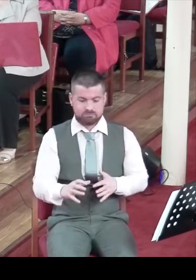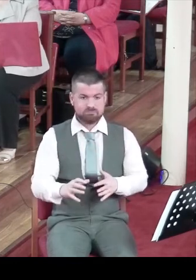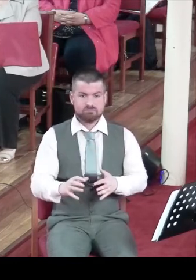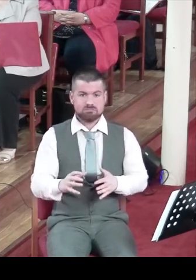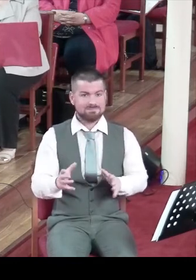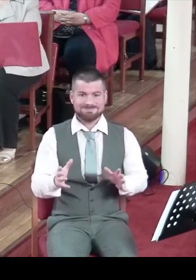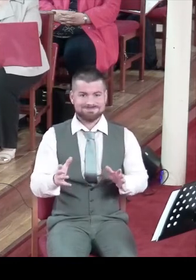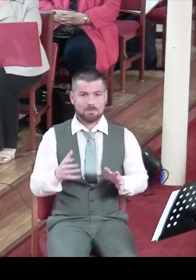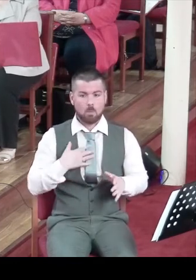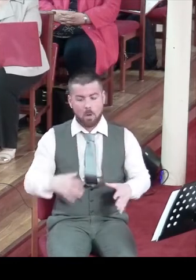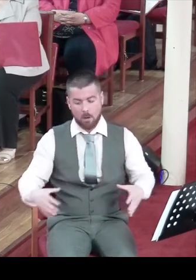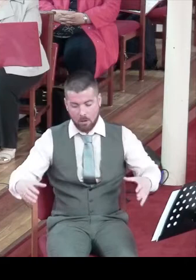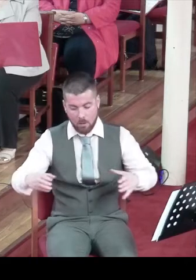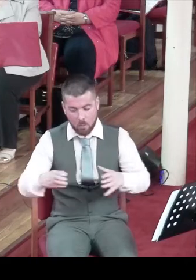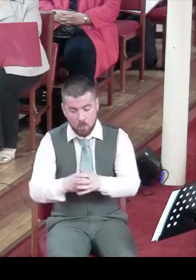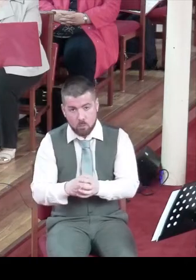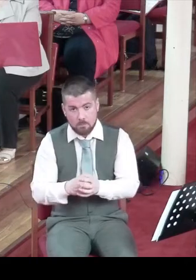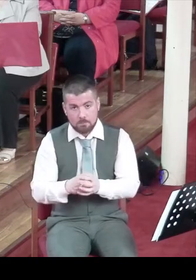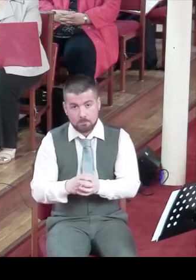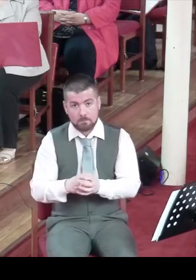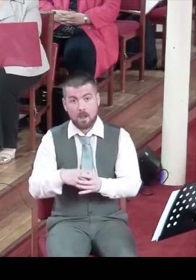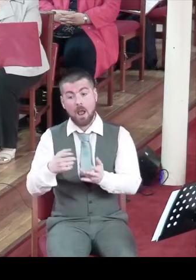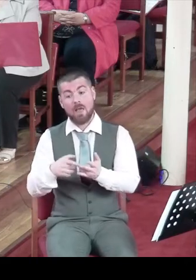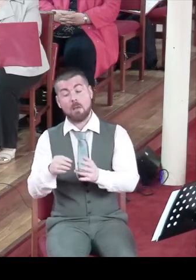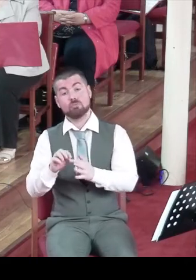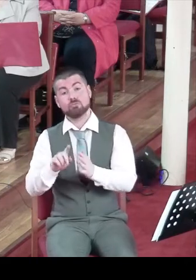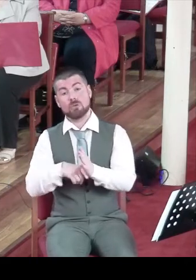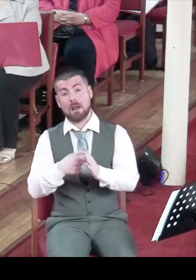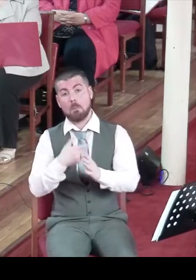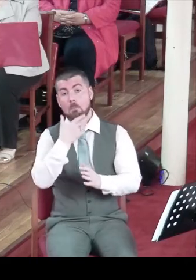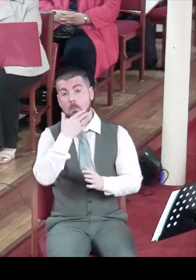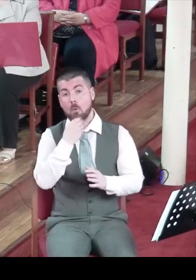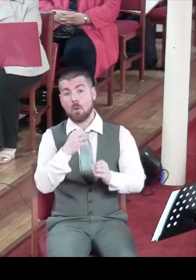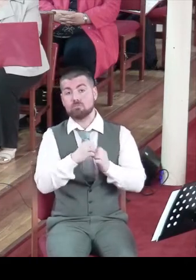Second project, Boys Brigade Scotland.